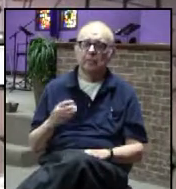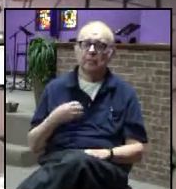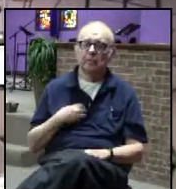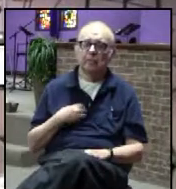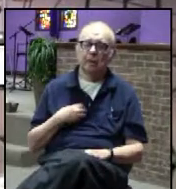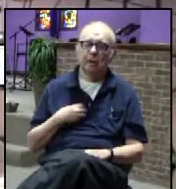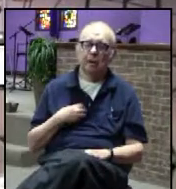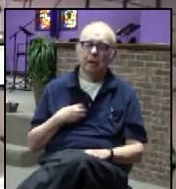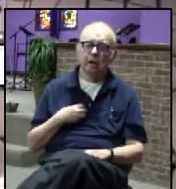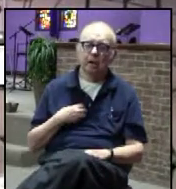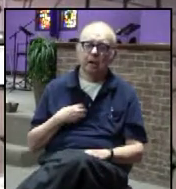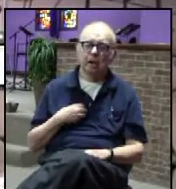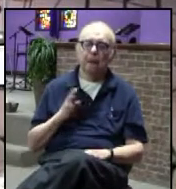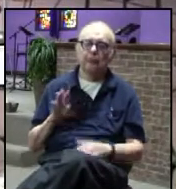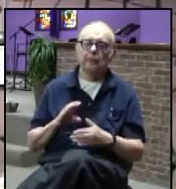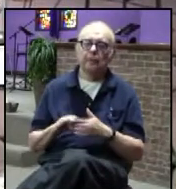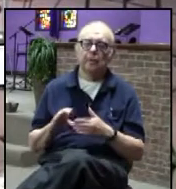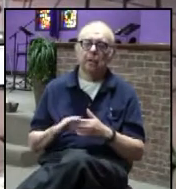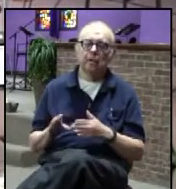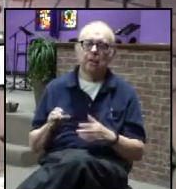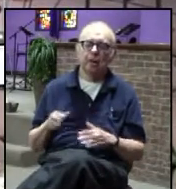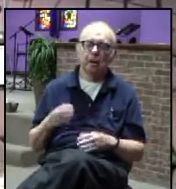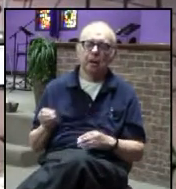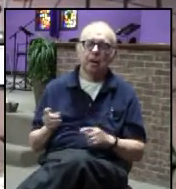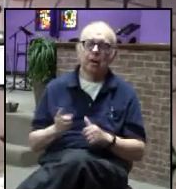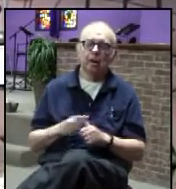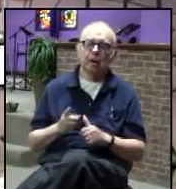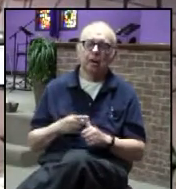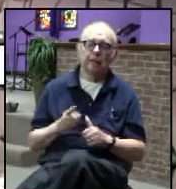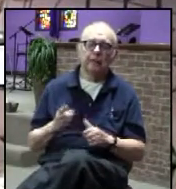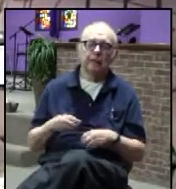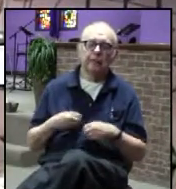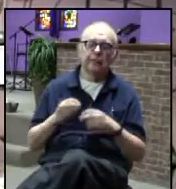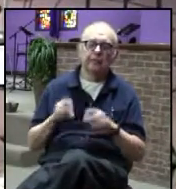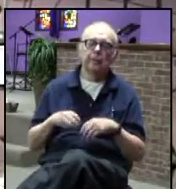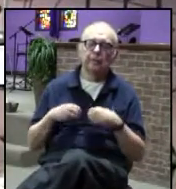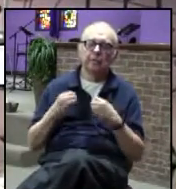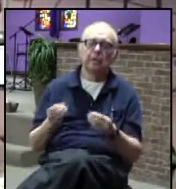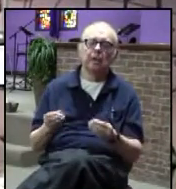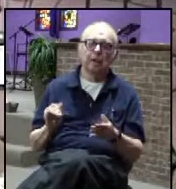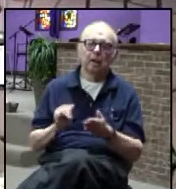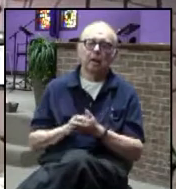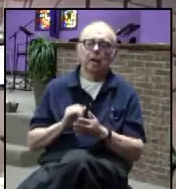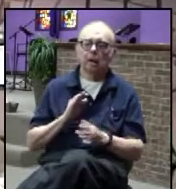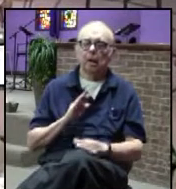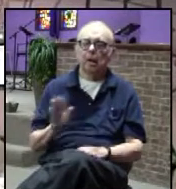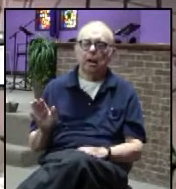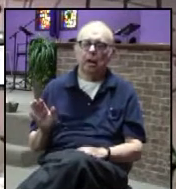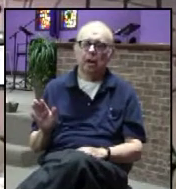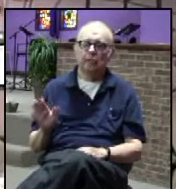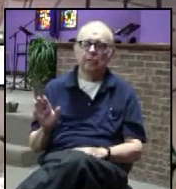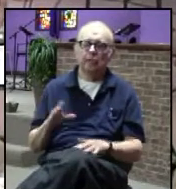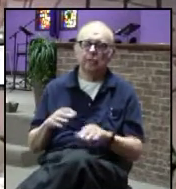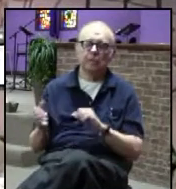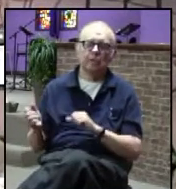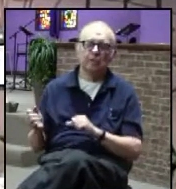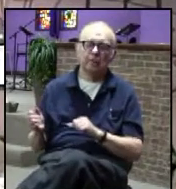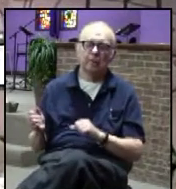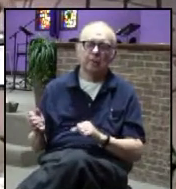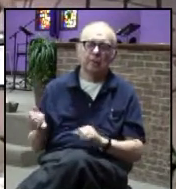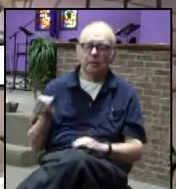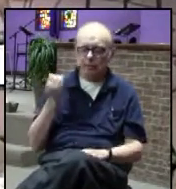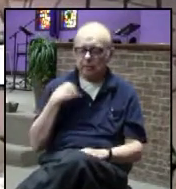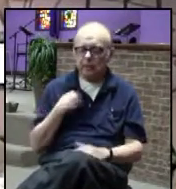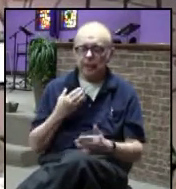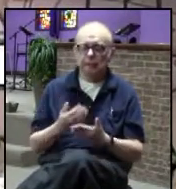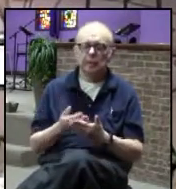exactly $40 in my pocket and I'll be the first to give. This will be there as you go out. If you don't have the